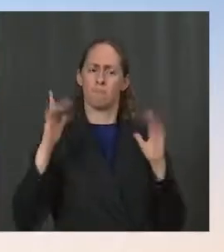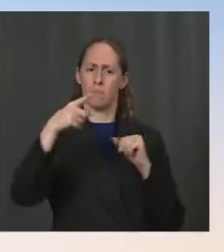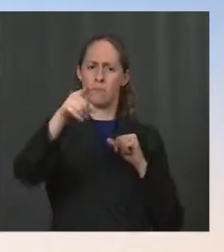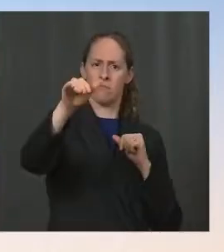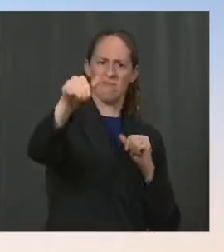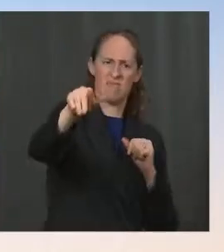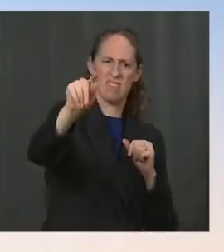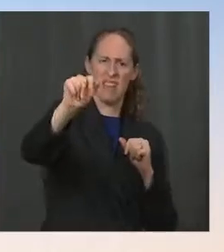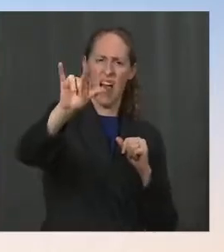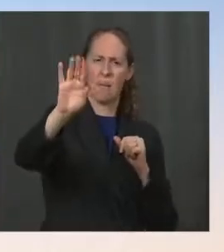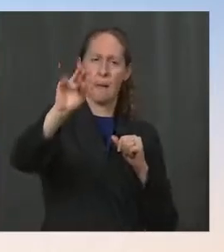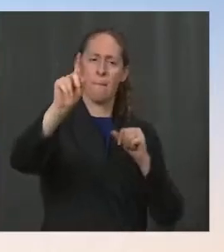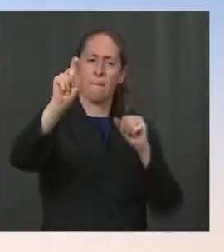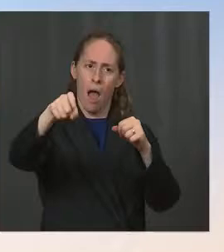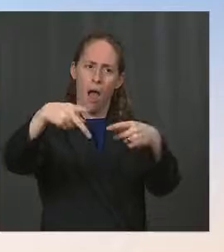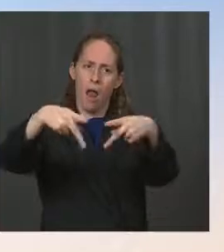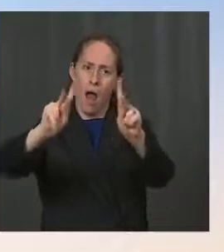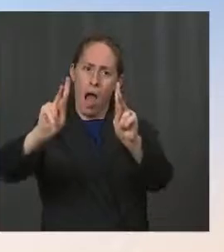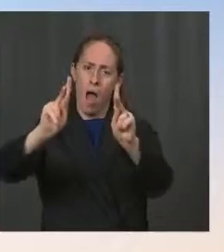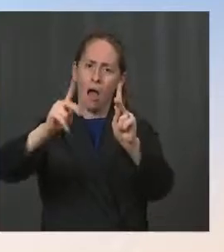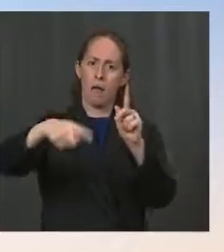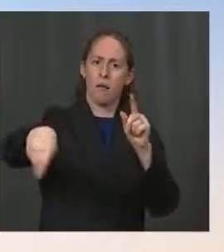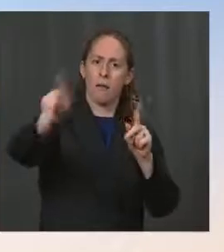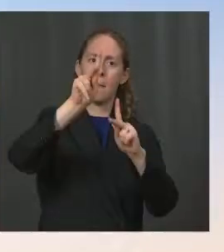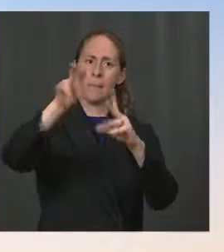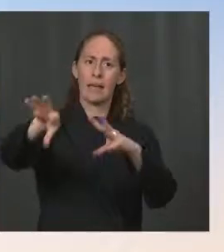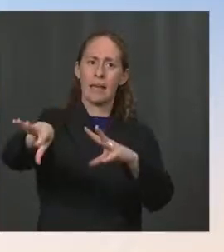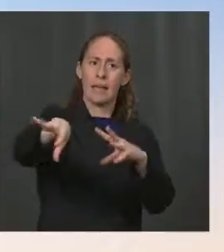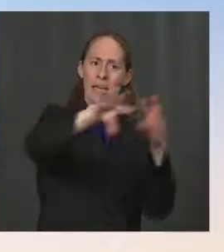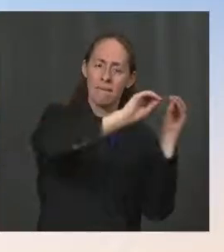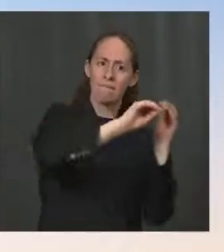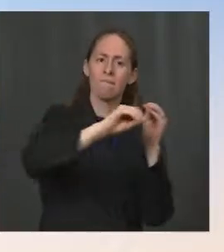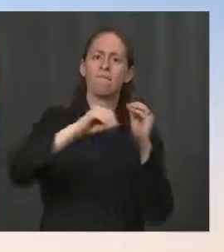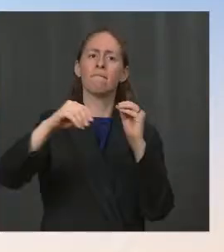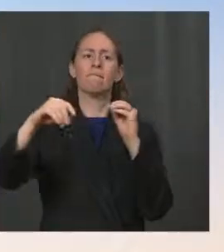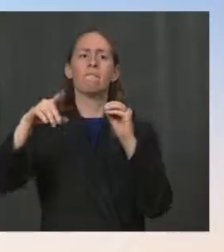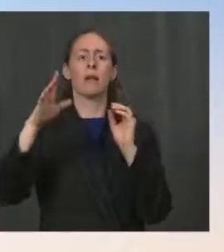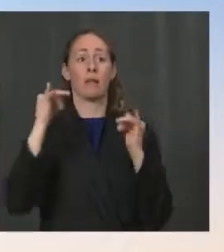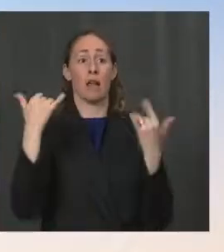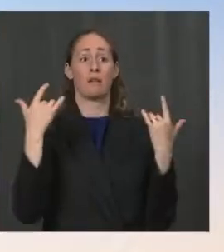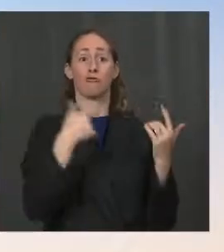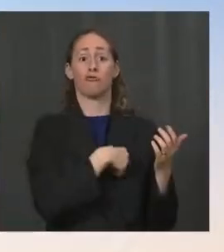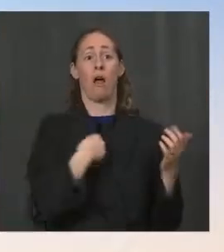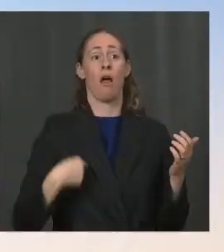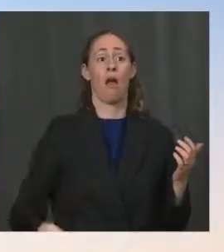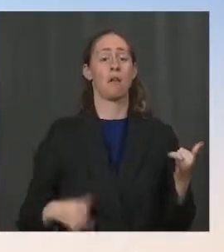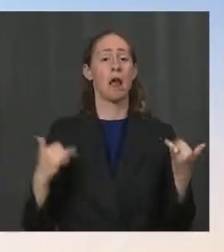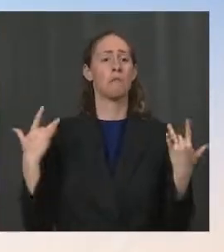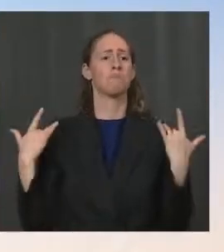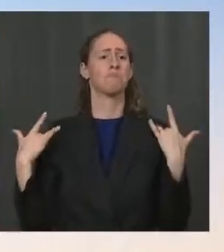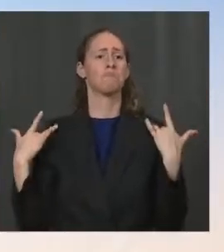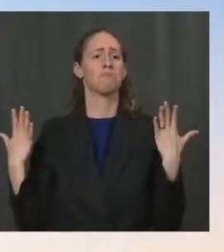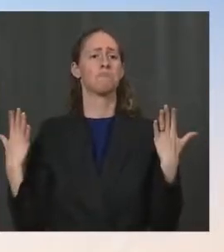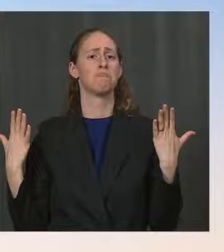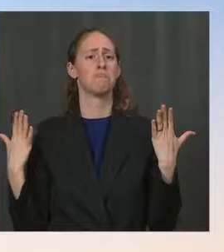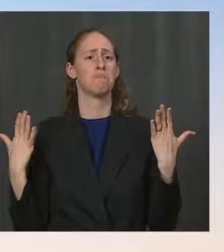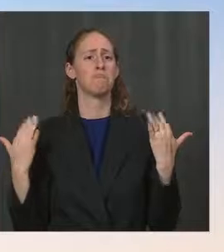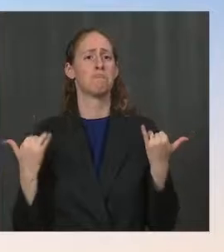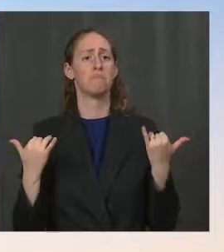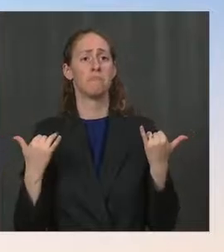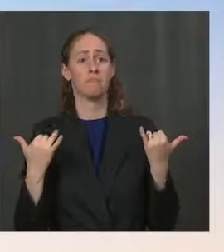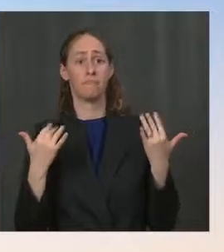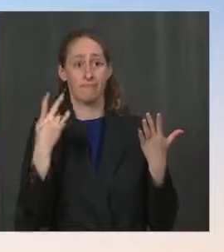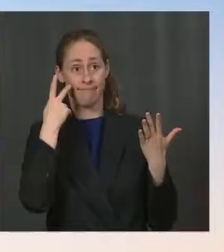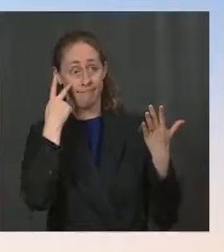than those who want to leave Afghanistan. So, China is going to have to think about what role they want to be seen as in the world in this moment as well. Let me ask you this.